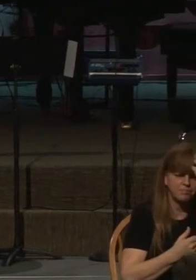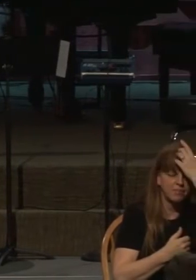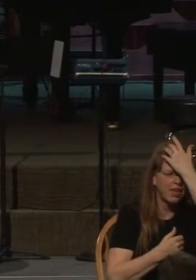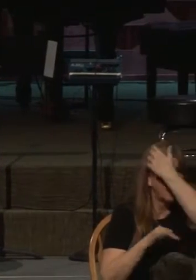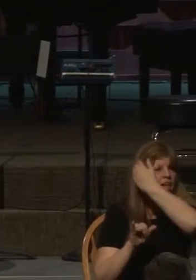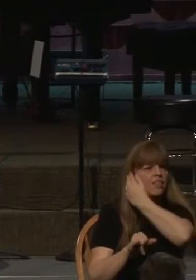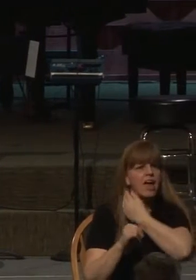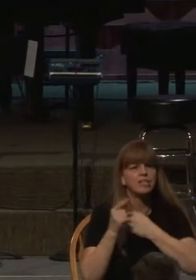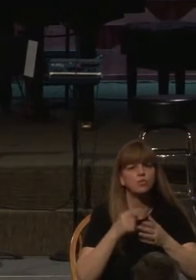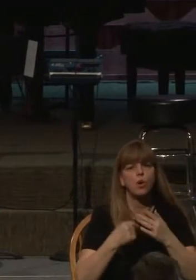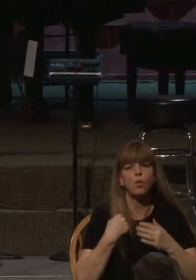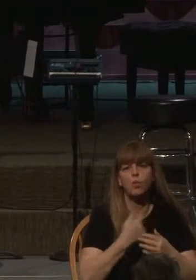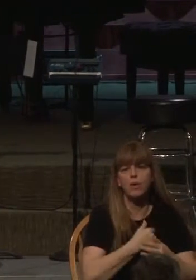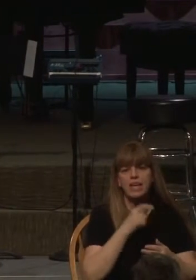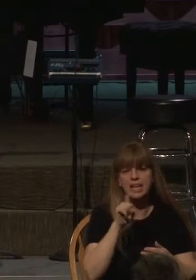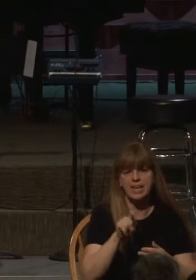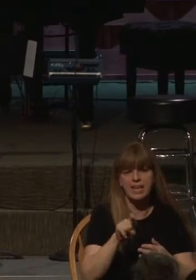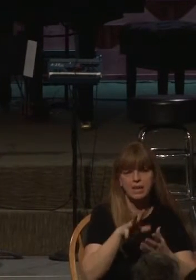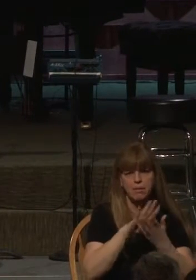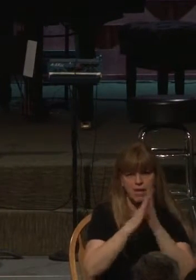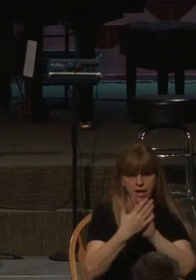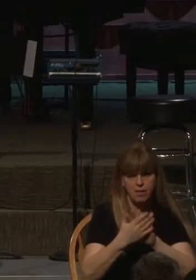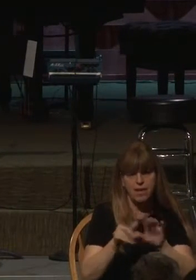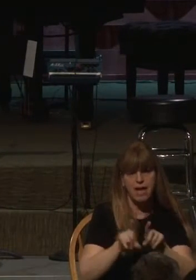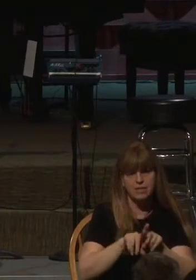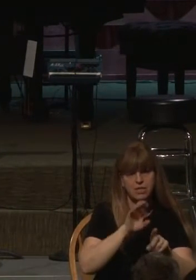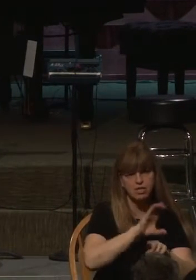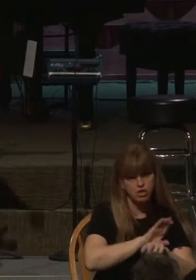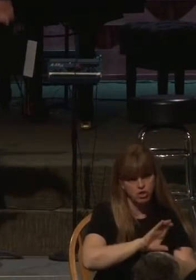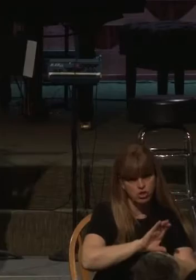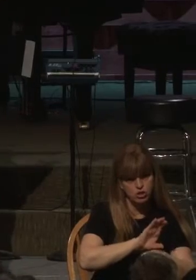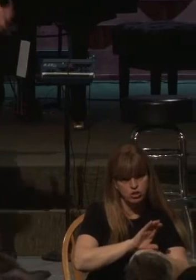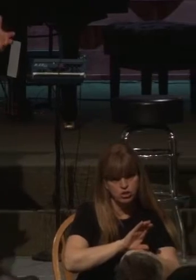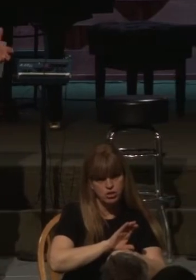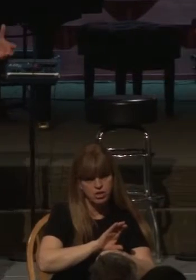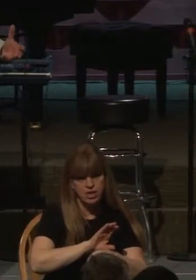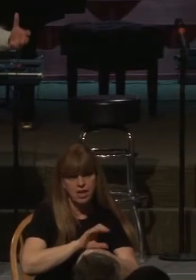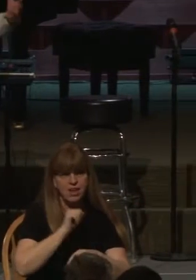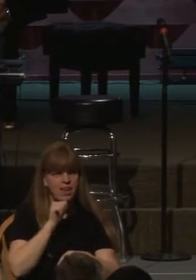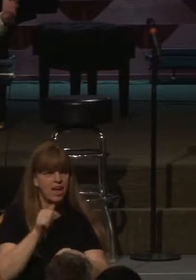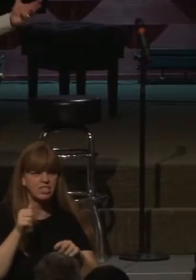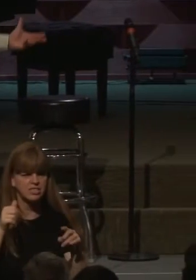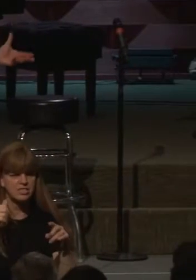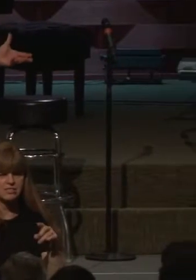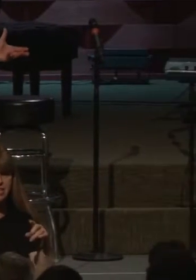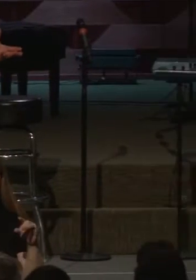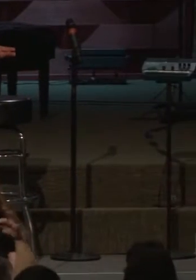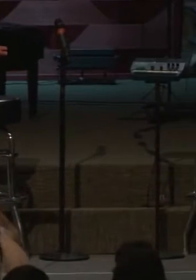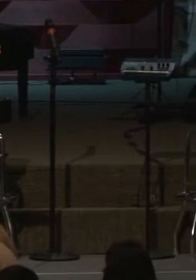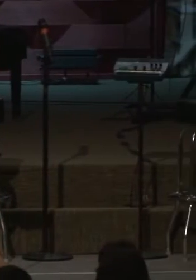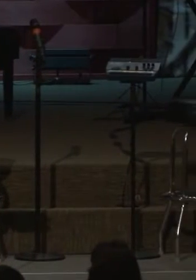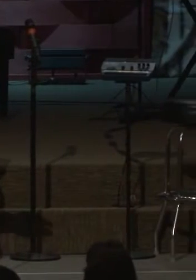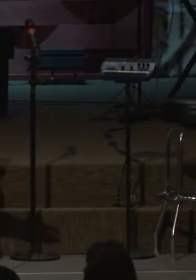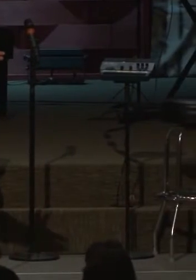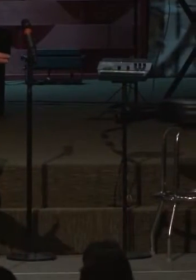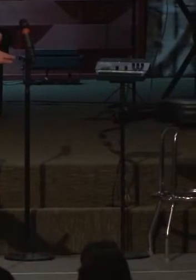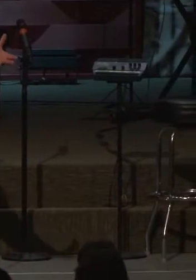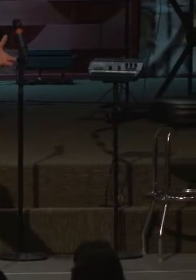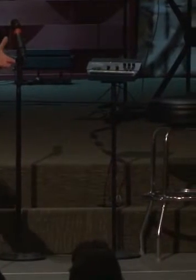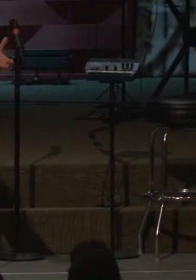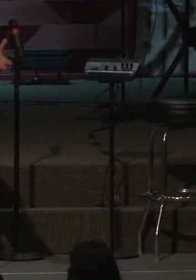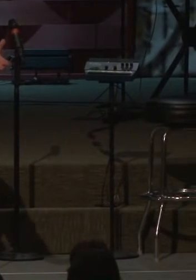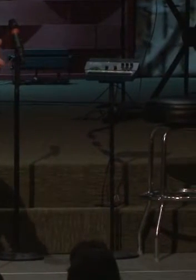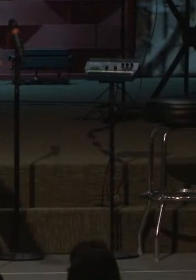See, that's what we've got to become as a church. Not just interested in gathering to fill in the blank,